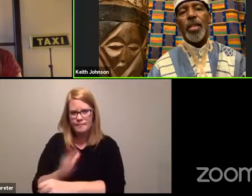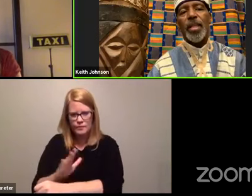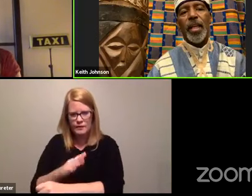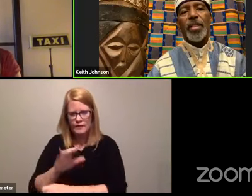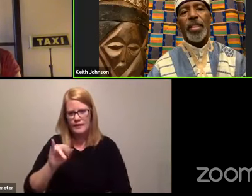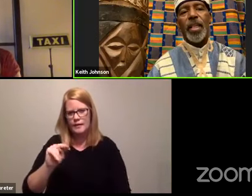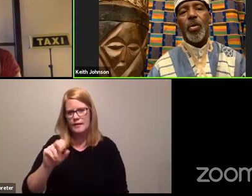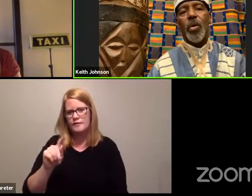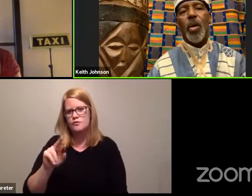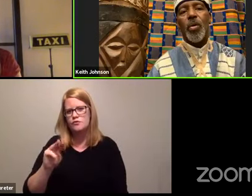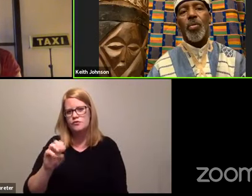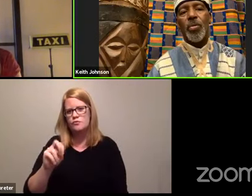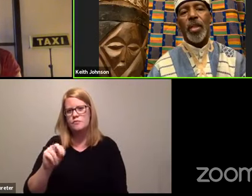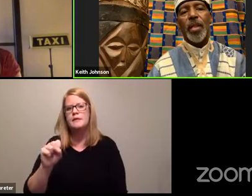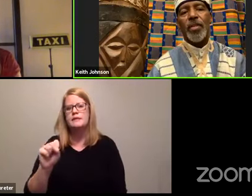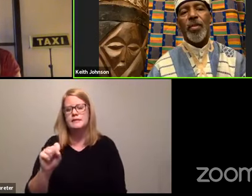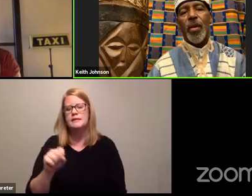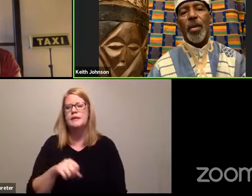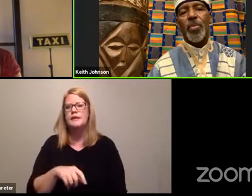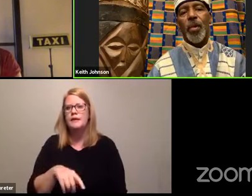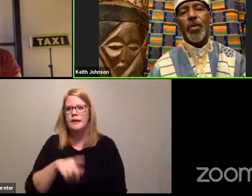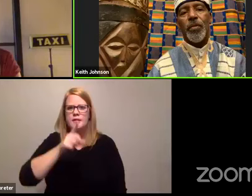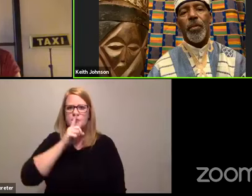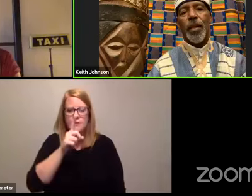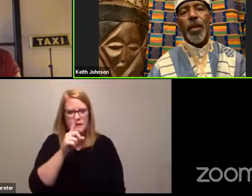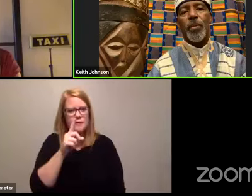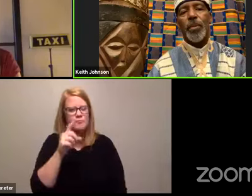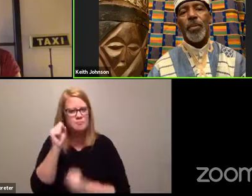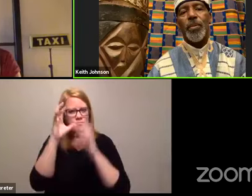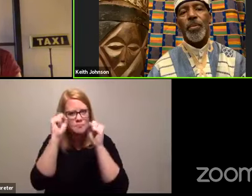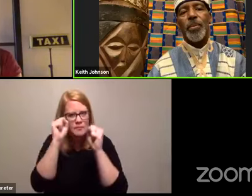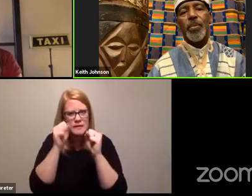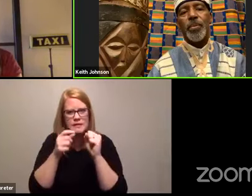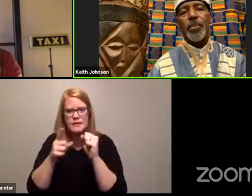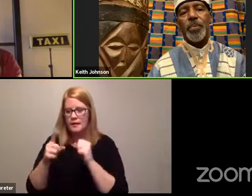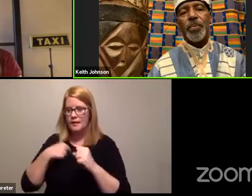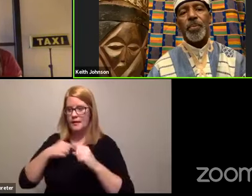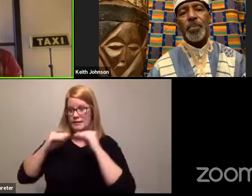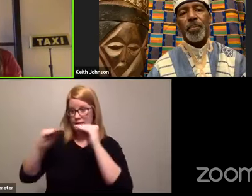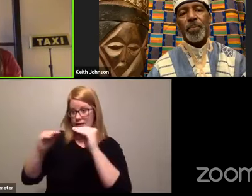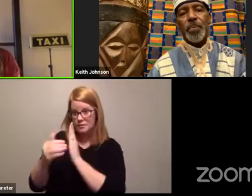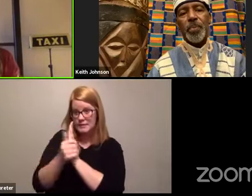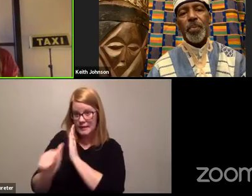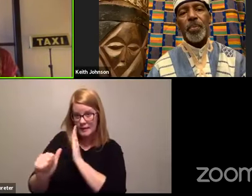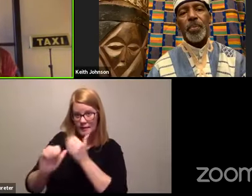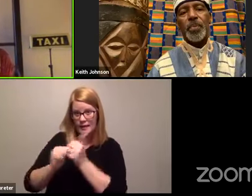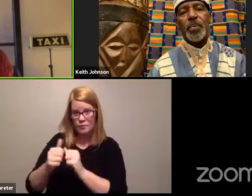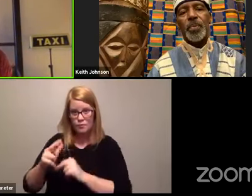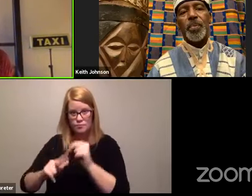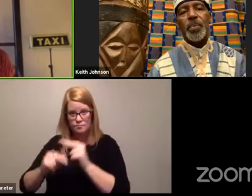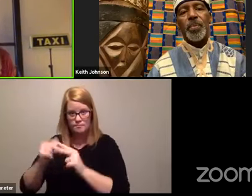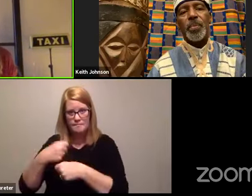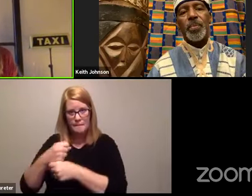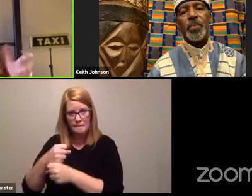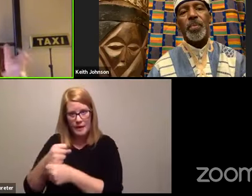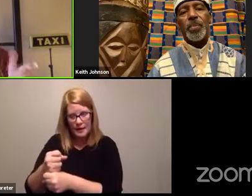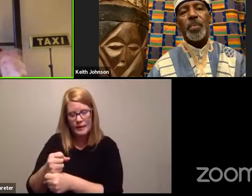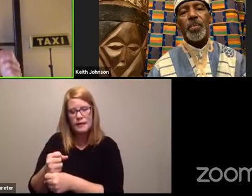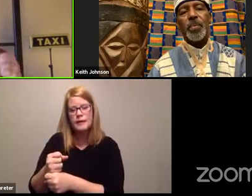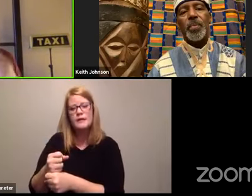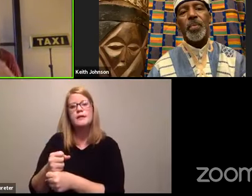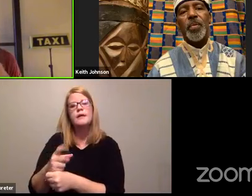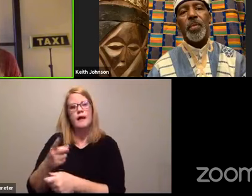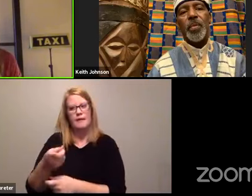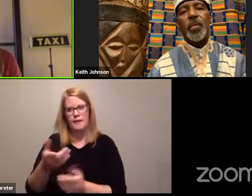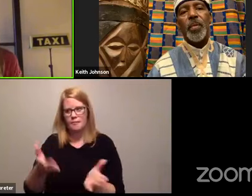to take a skill home that is very important for them. Yeah. So you make the